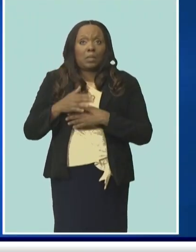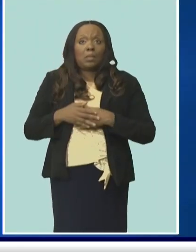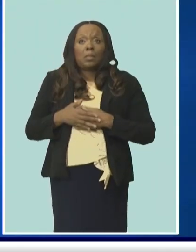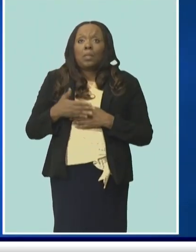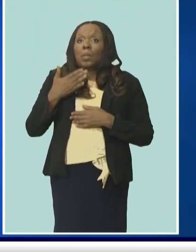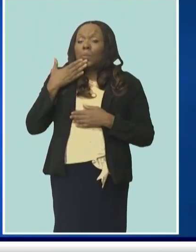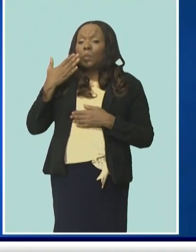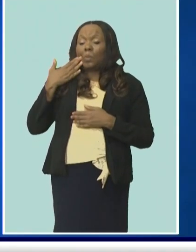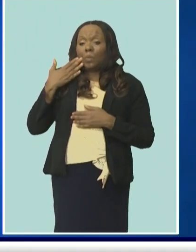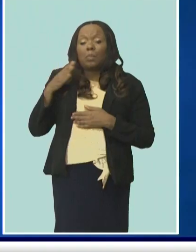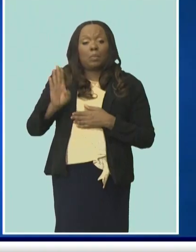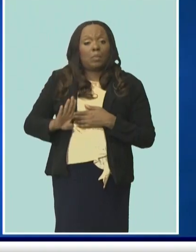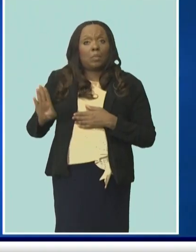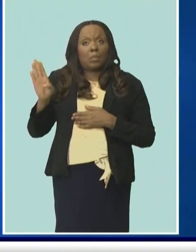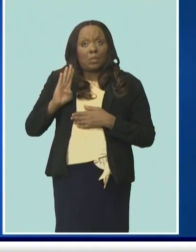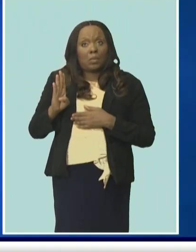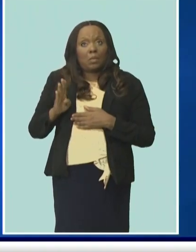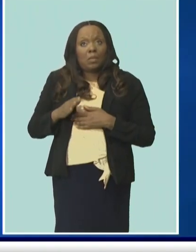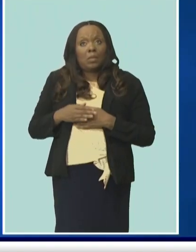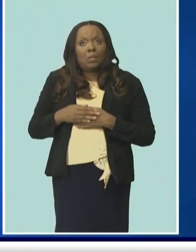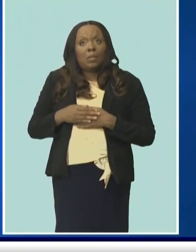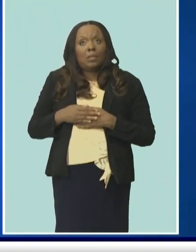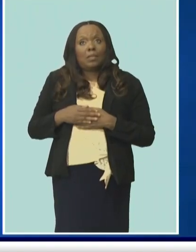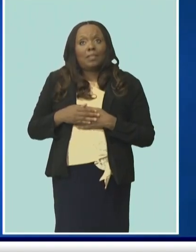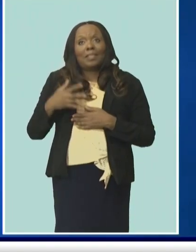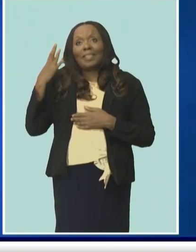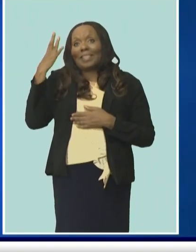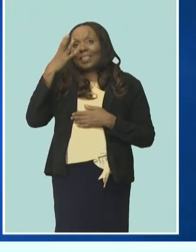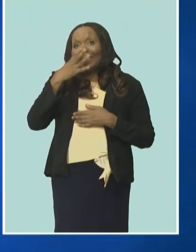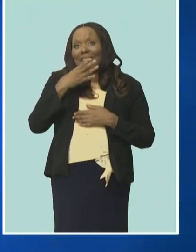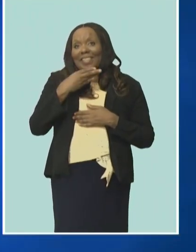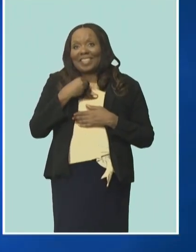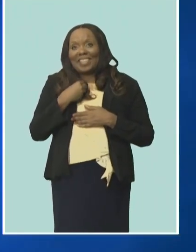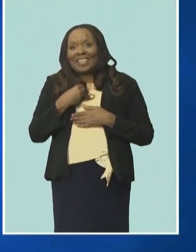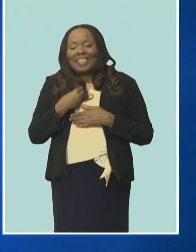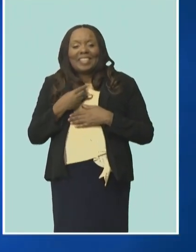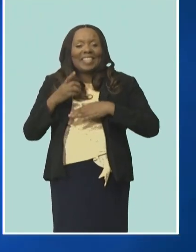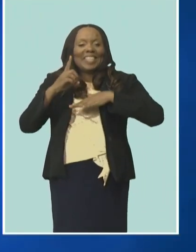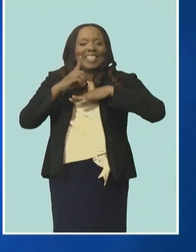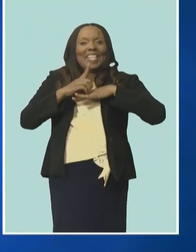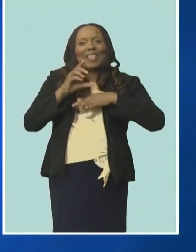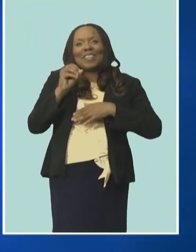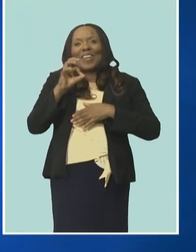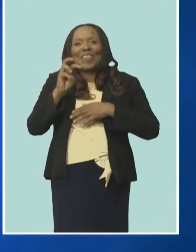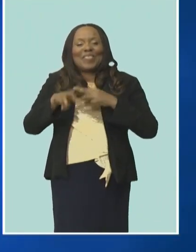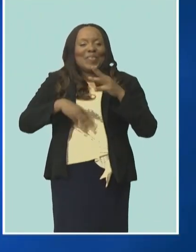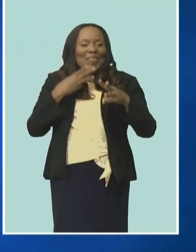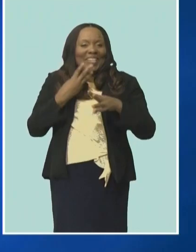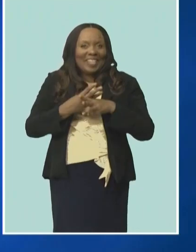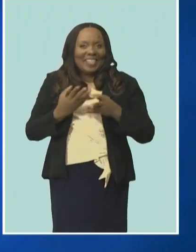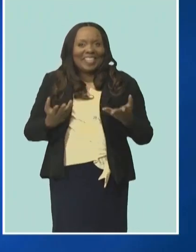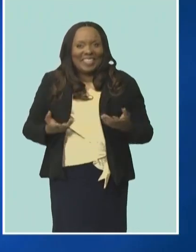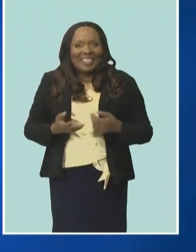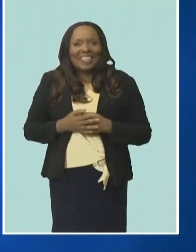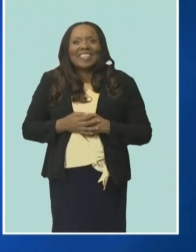home in Barbados, the gem of the Caribbean and indeed the diamond of the world, we